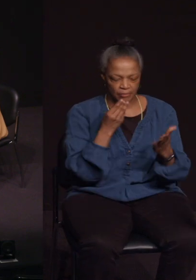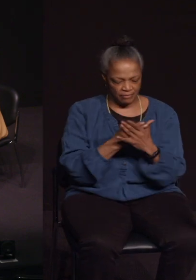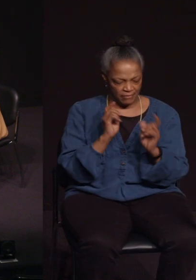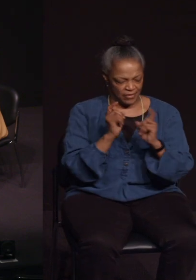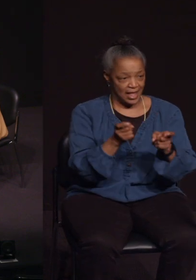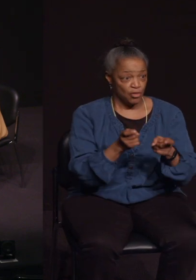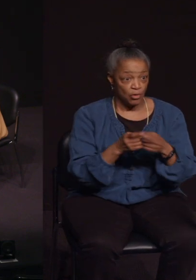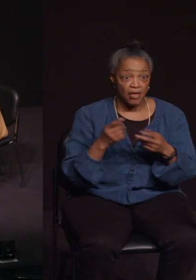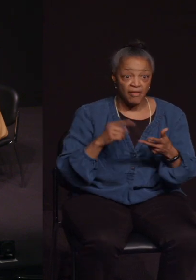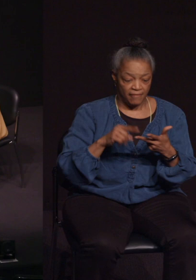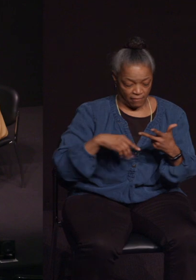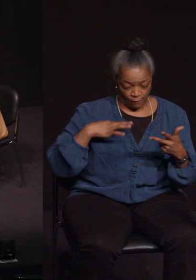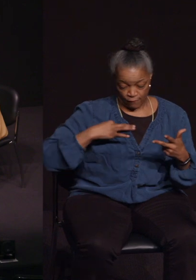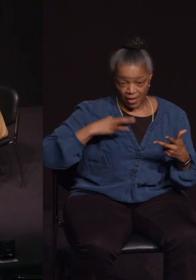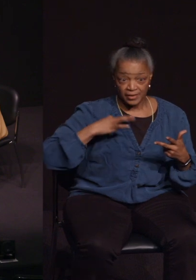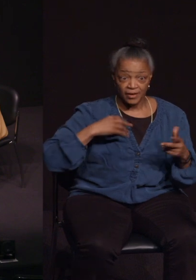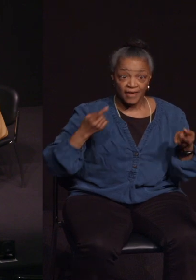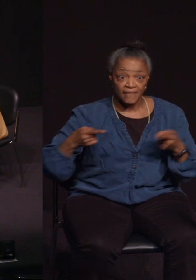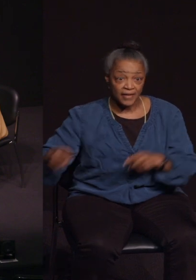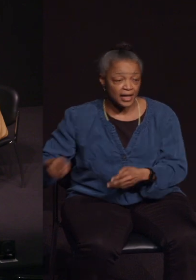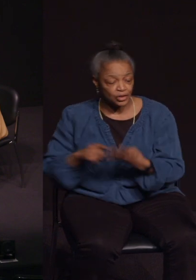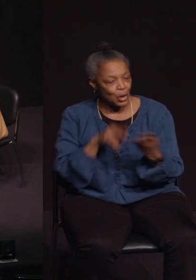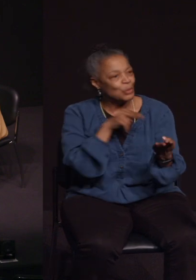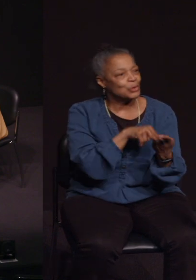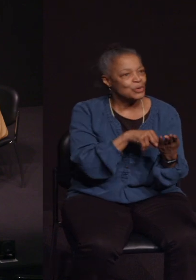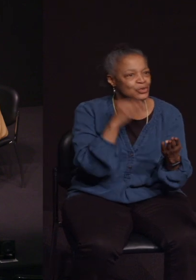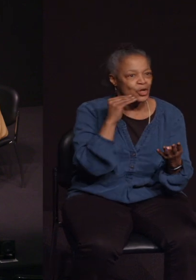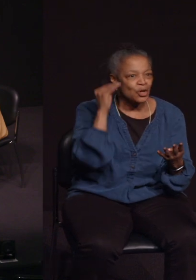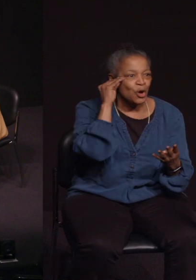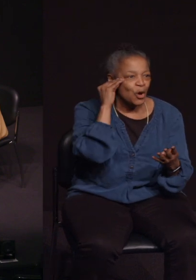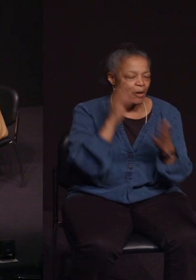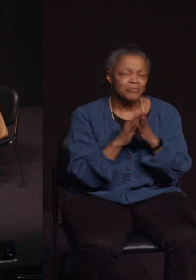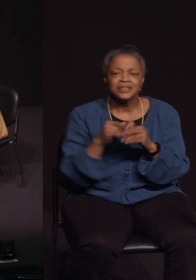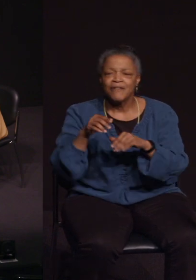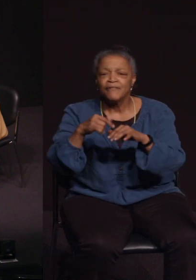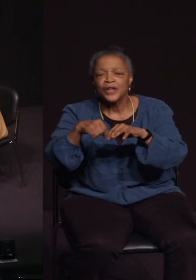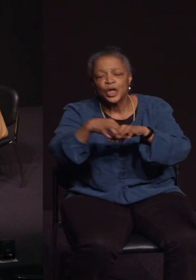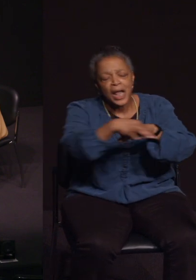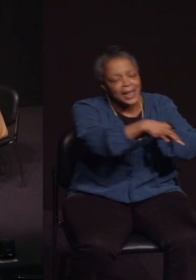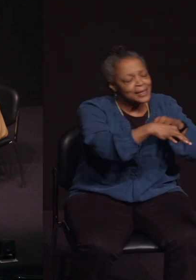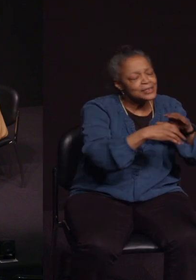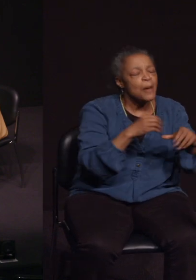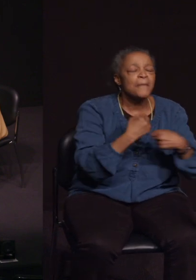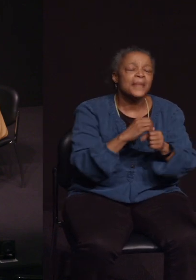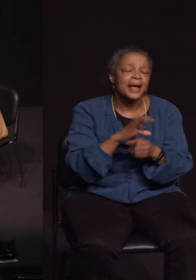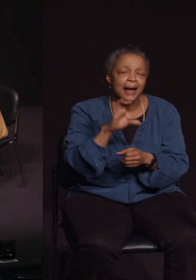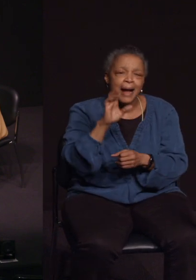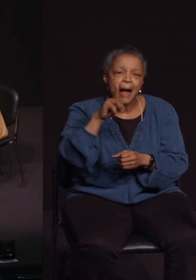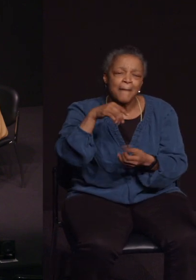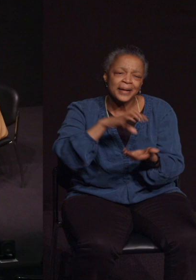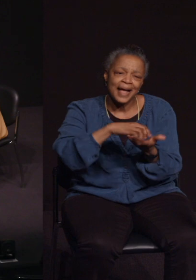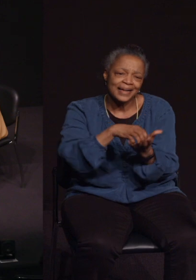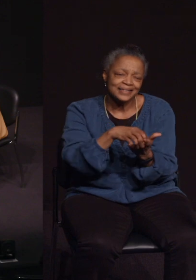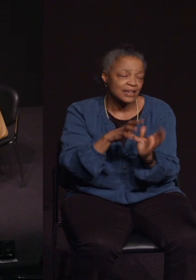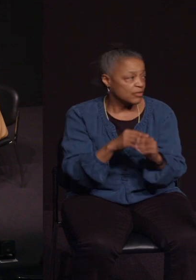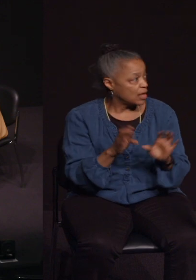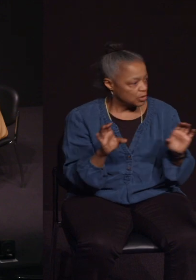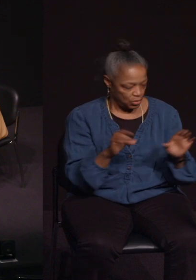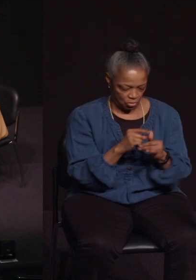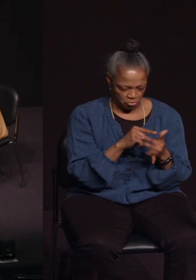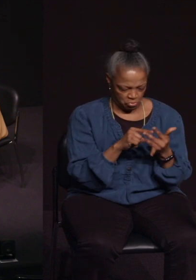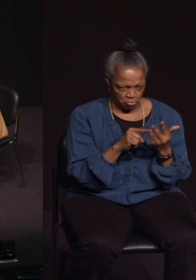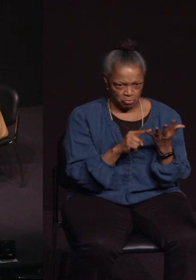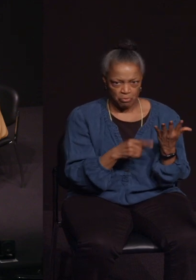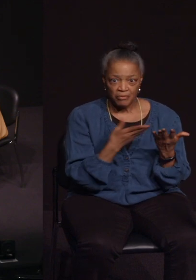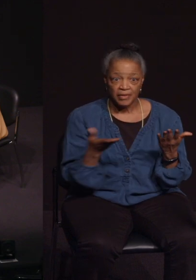and volunteer at events, they go to the nursing homes, paint fingernails, bake cupcakes. Like, they really do their thing. We